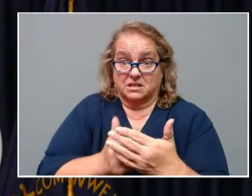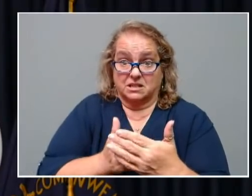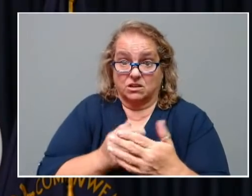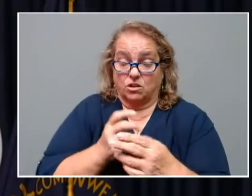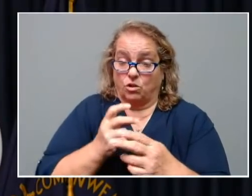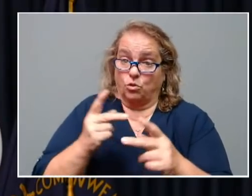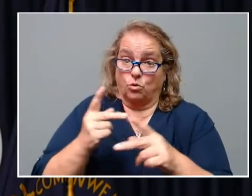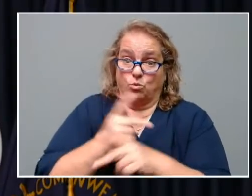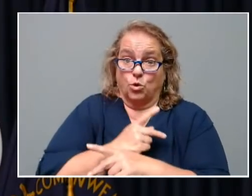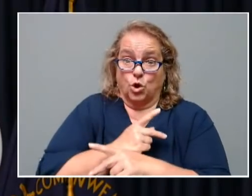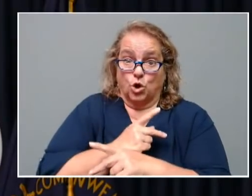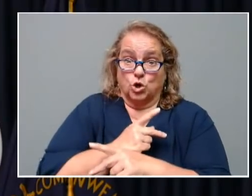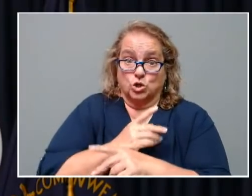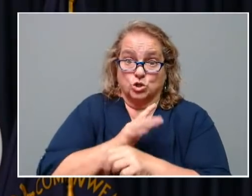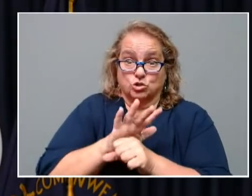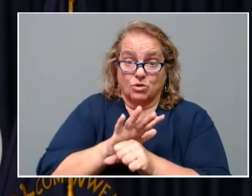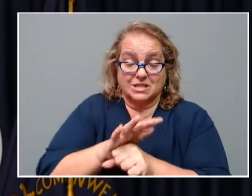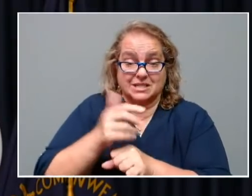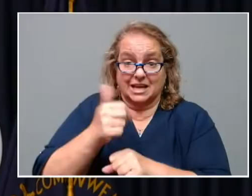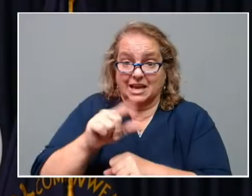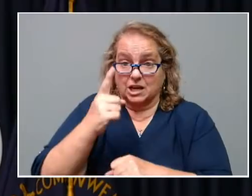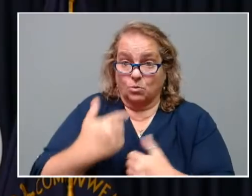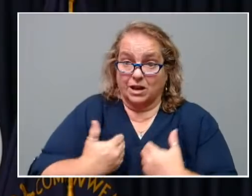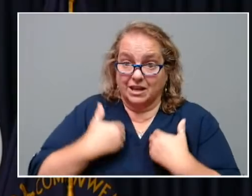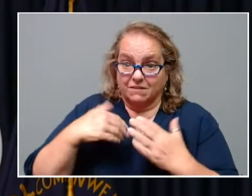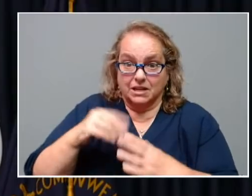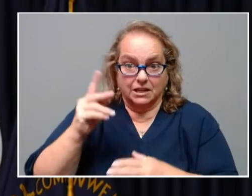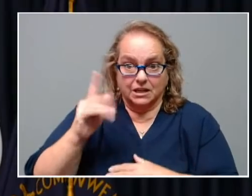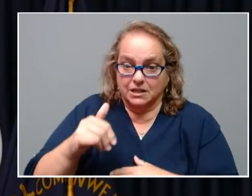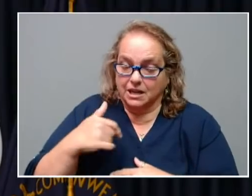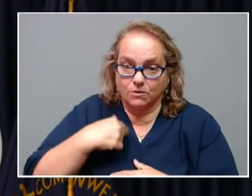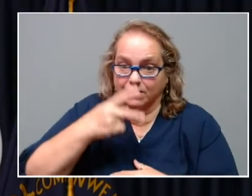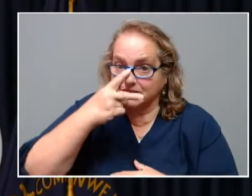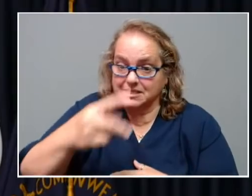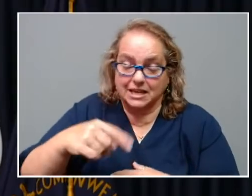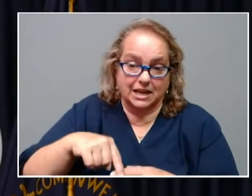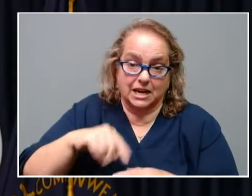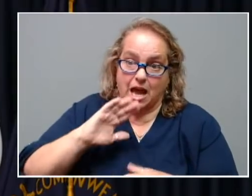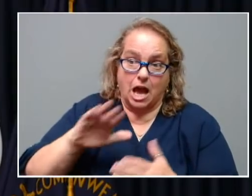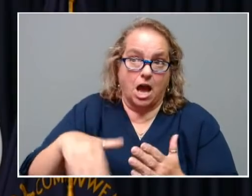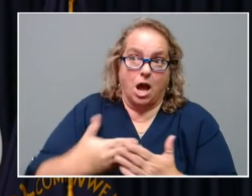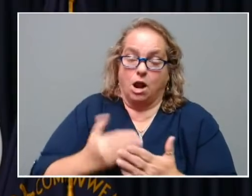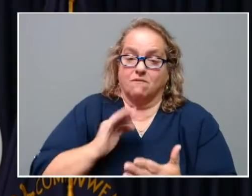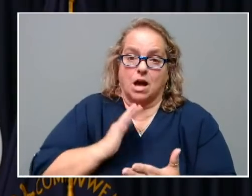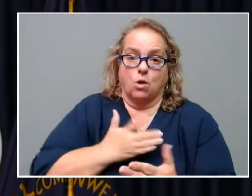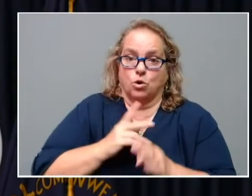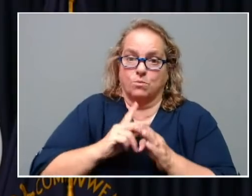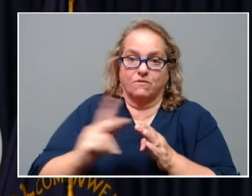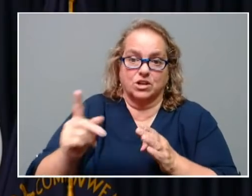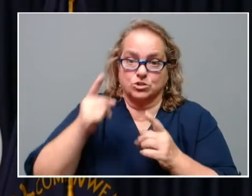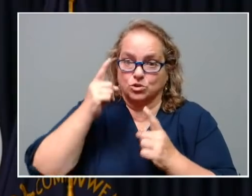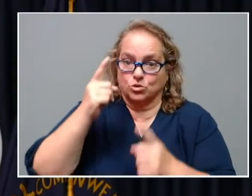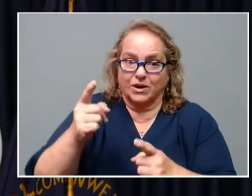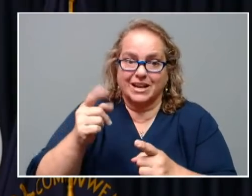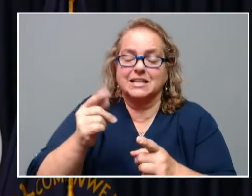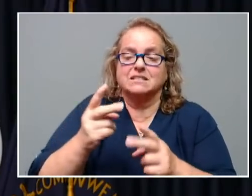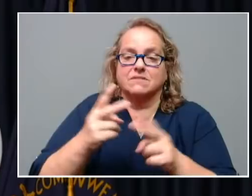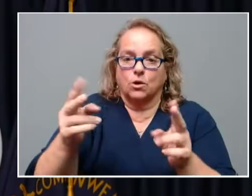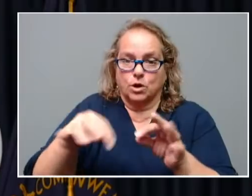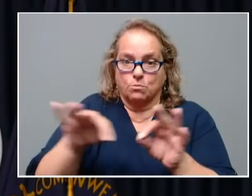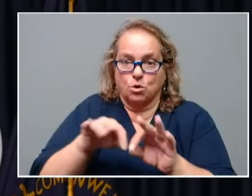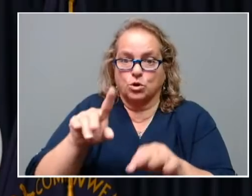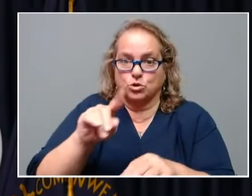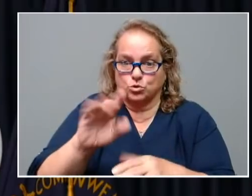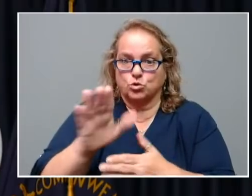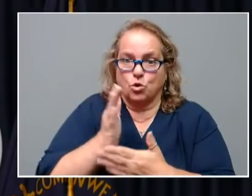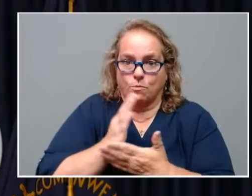of us who live in Kentucky has seen in our entire professional career, it's really, really important that we all do our part to keep